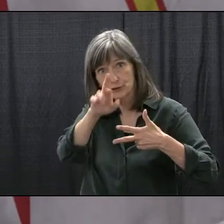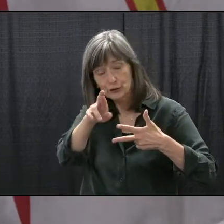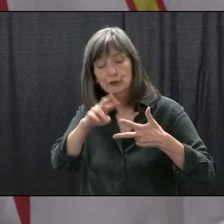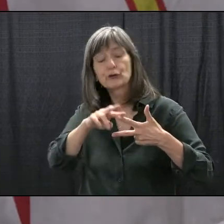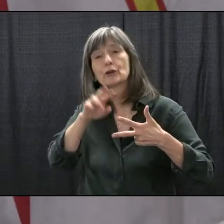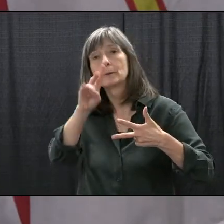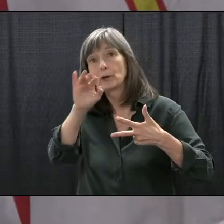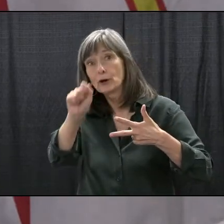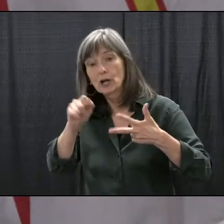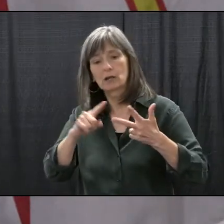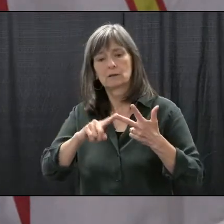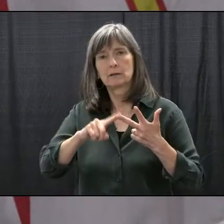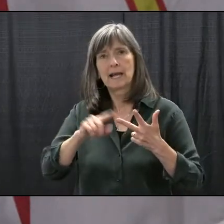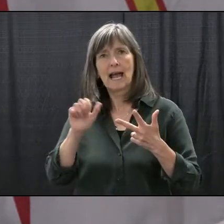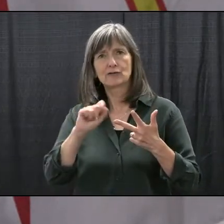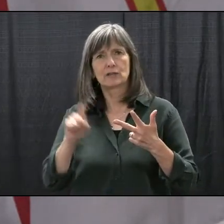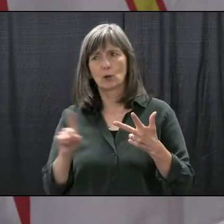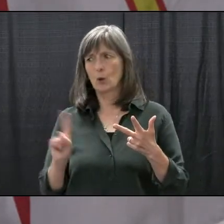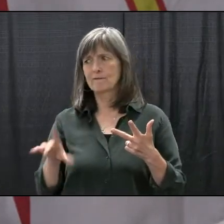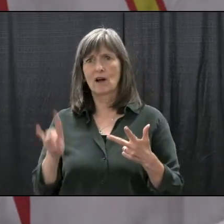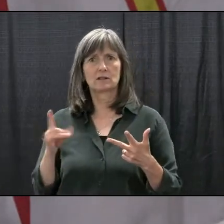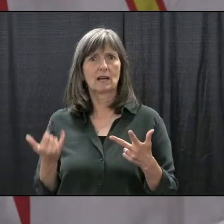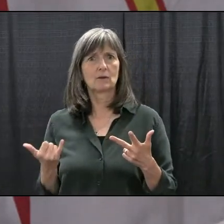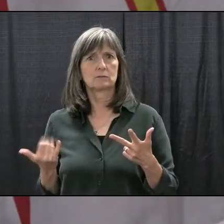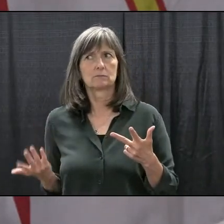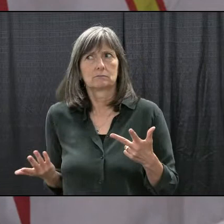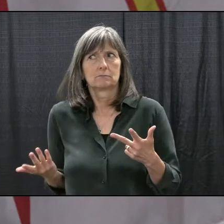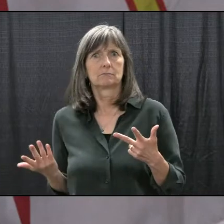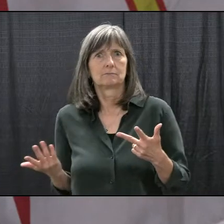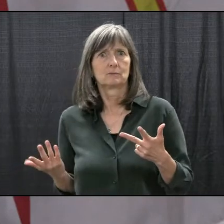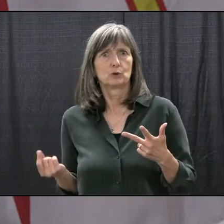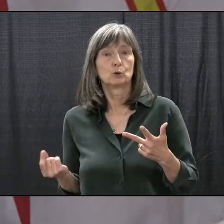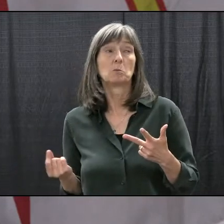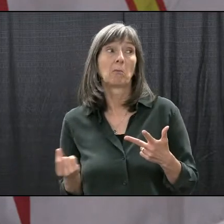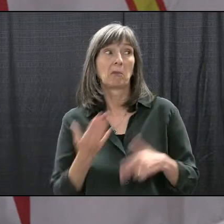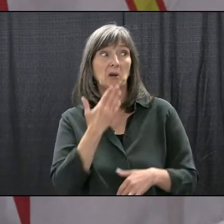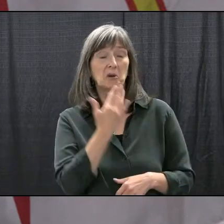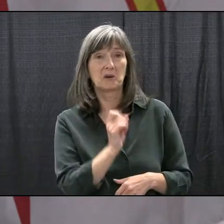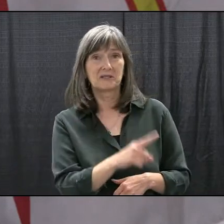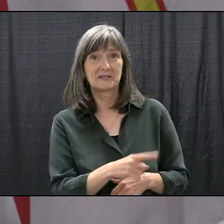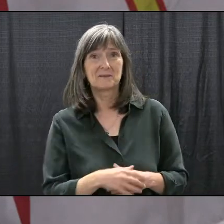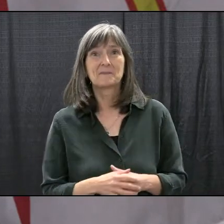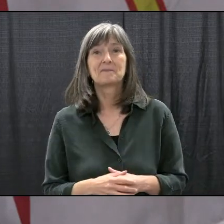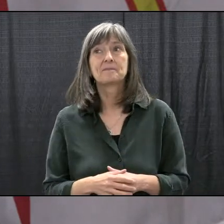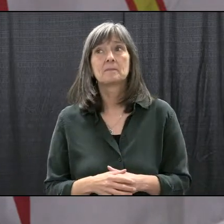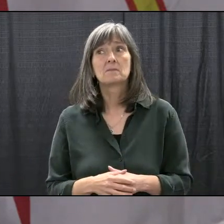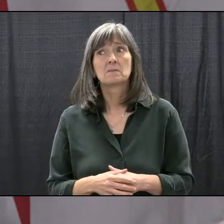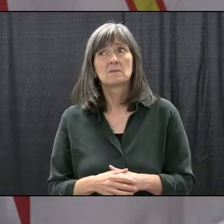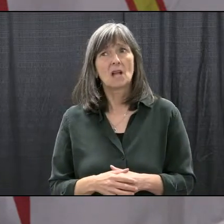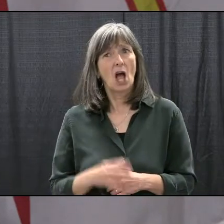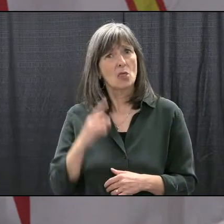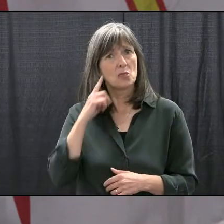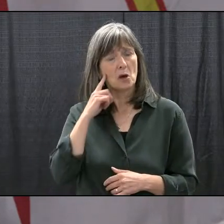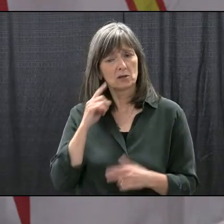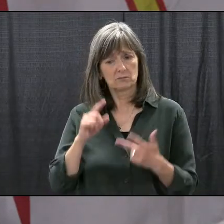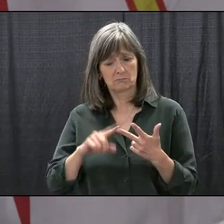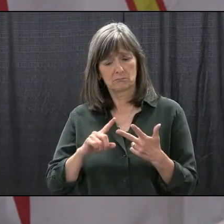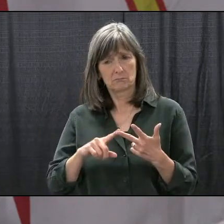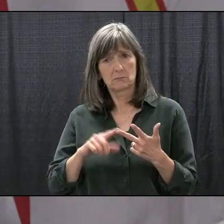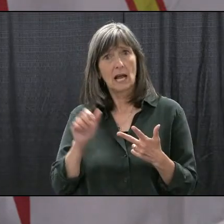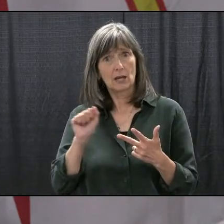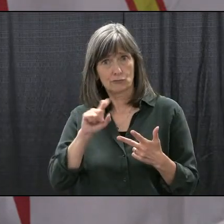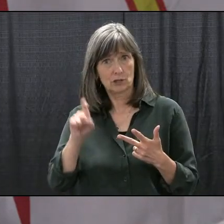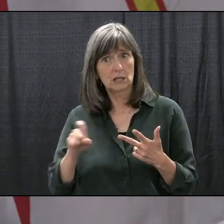So actually, that's a good question. And my understanding is that there were AstraZeneca